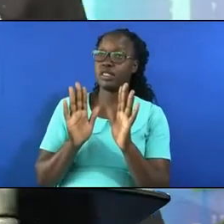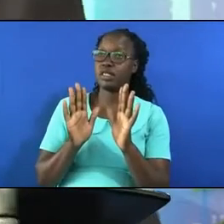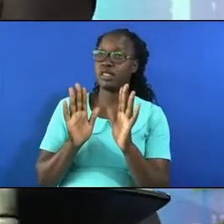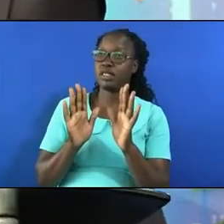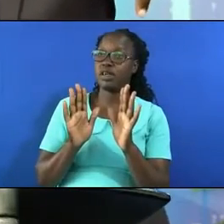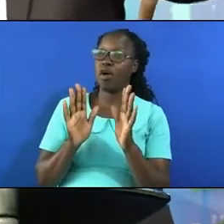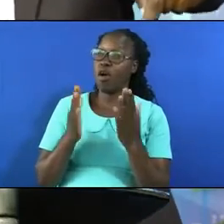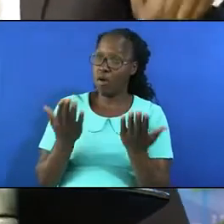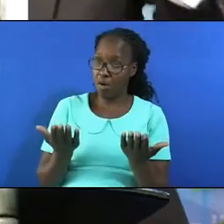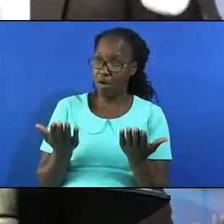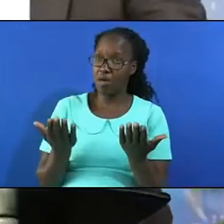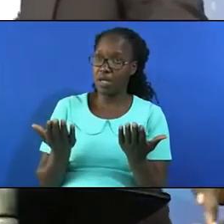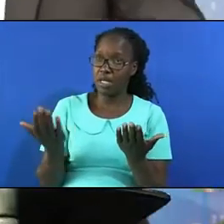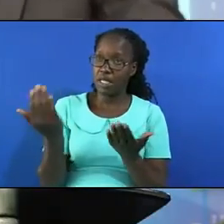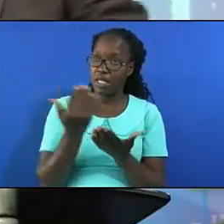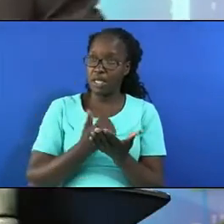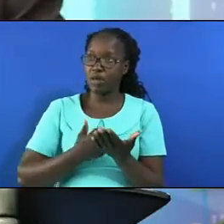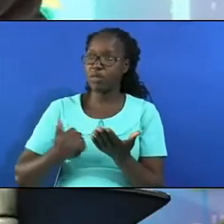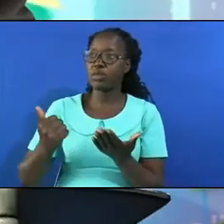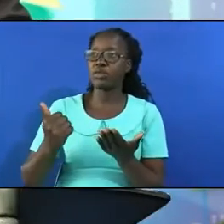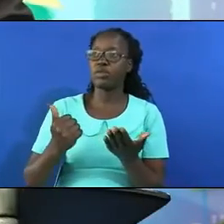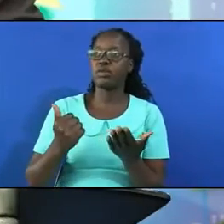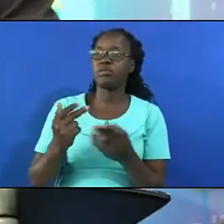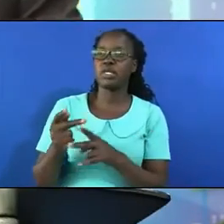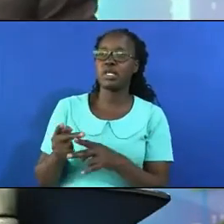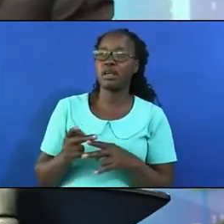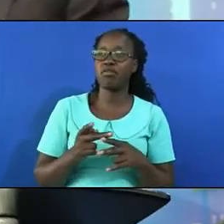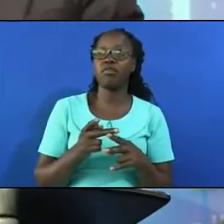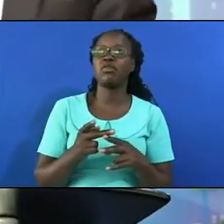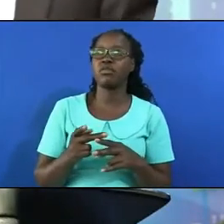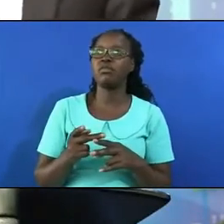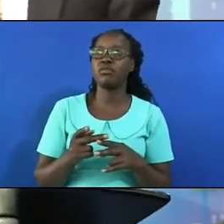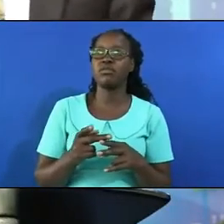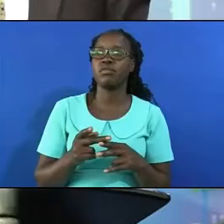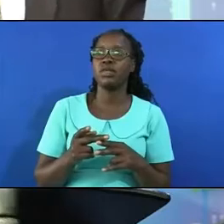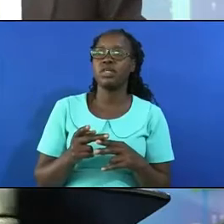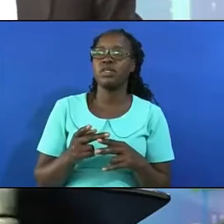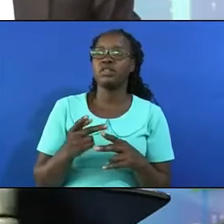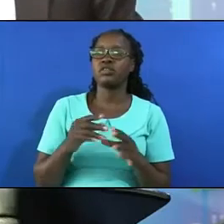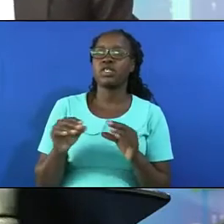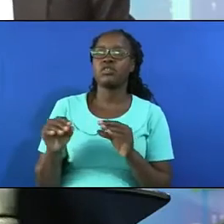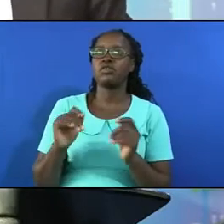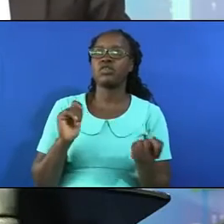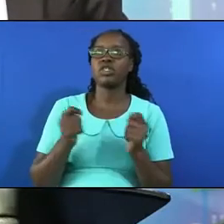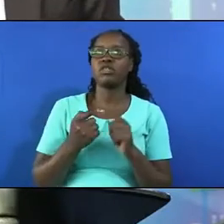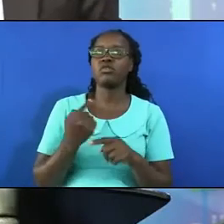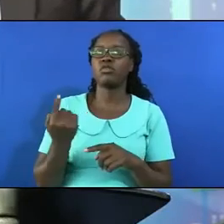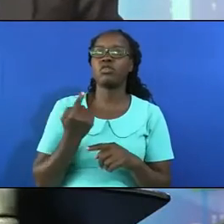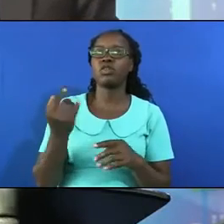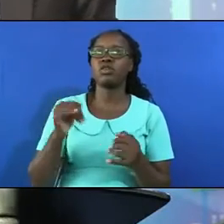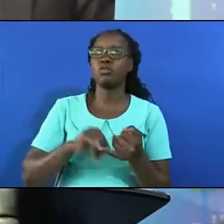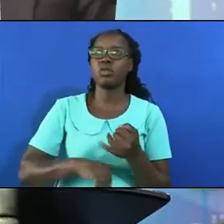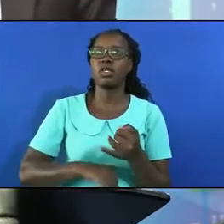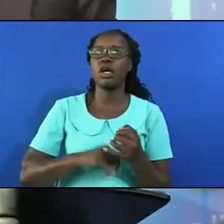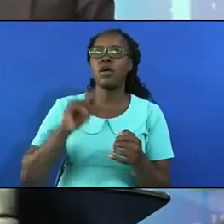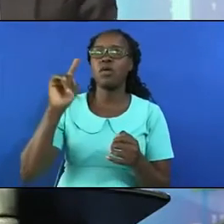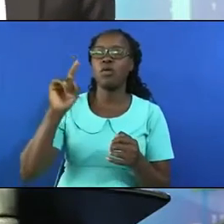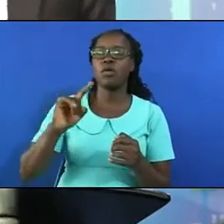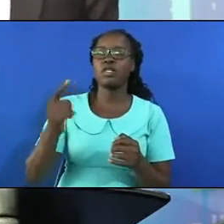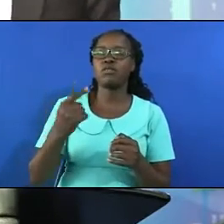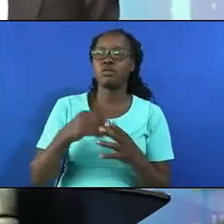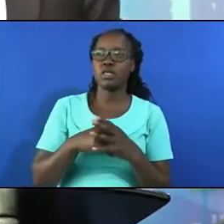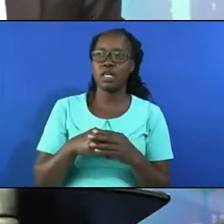they abuse you. Be careful about being desperate. In order to move from single to married, we must first